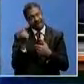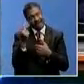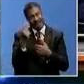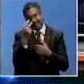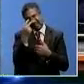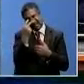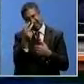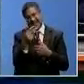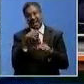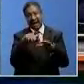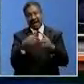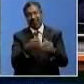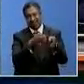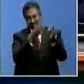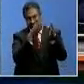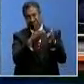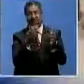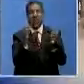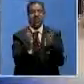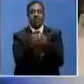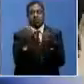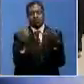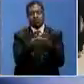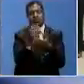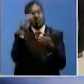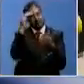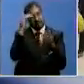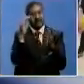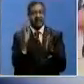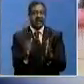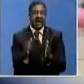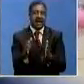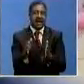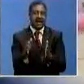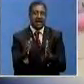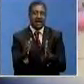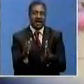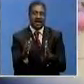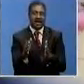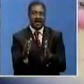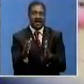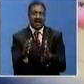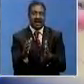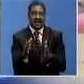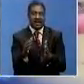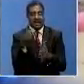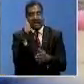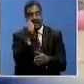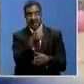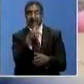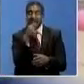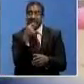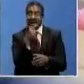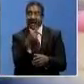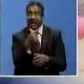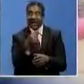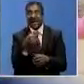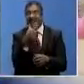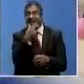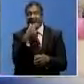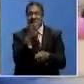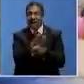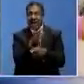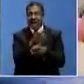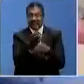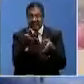created and merged ministries. Mrs. Nalumango also said the country will not be adopting gay rights,